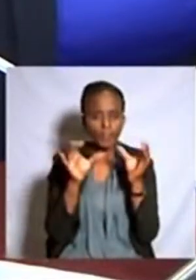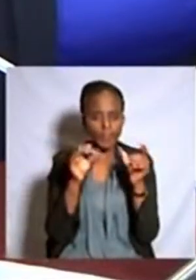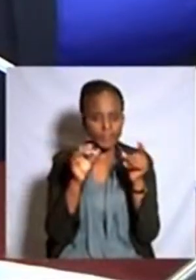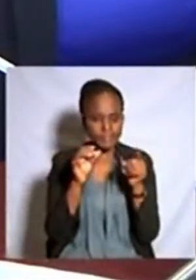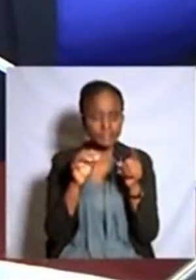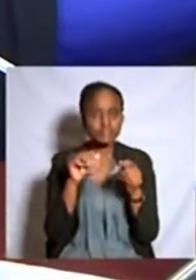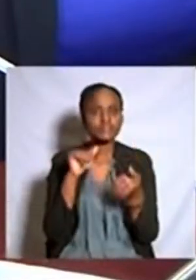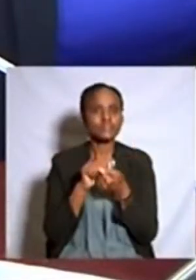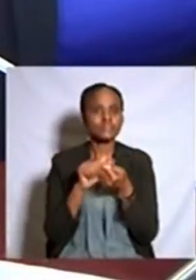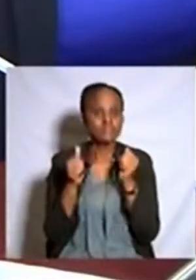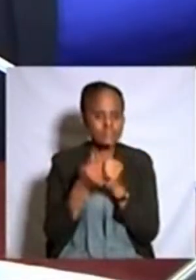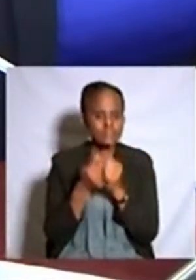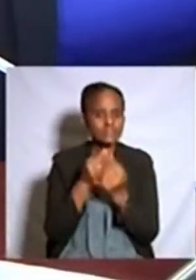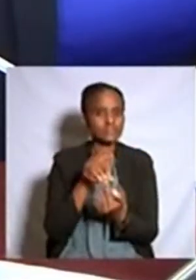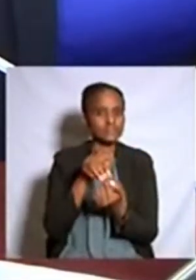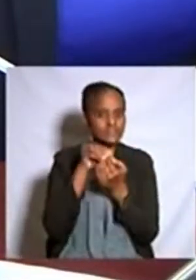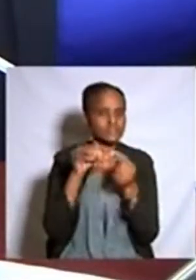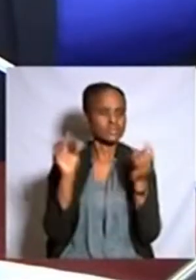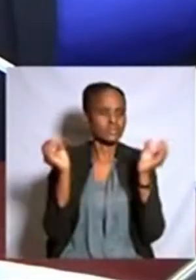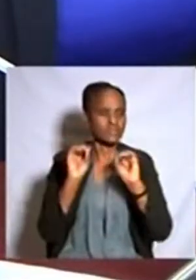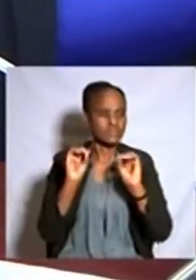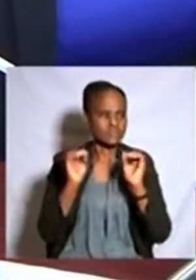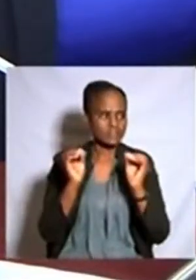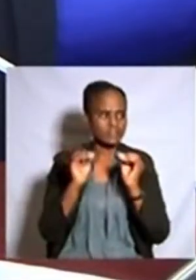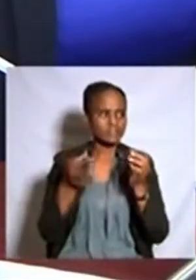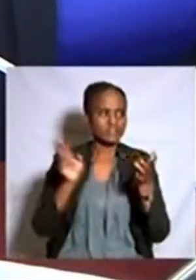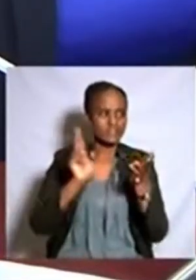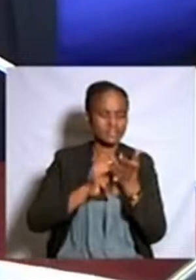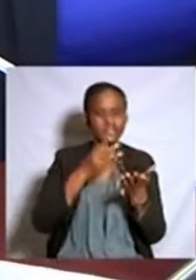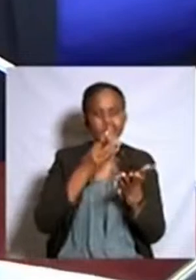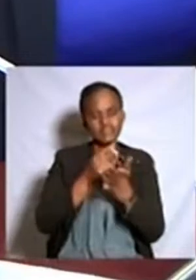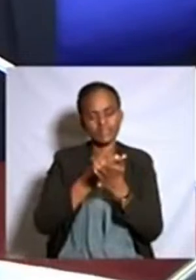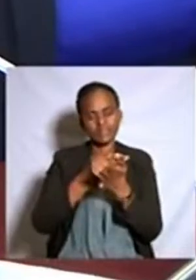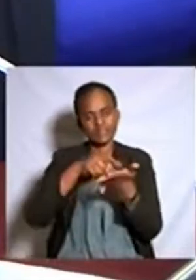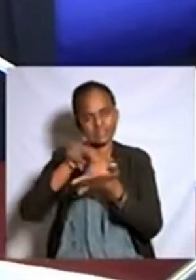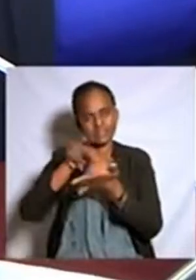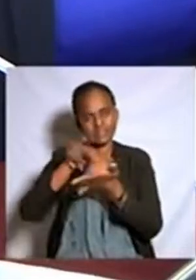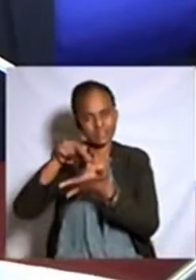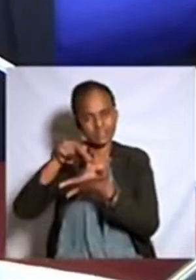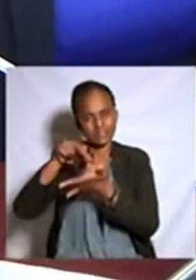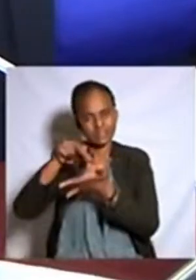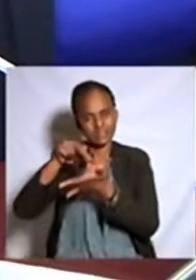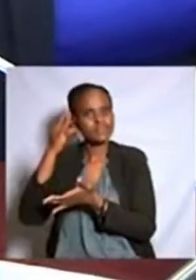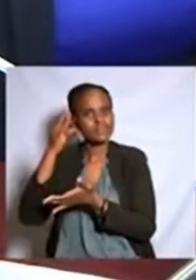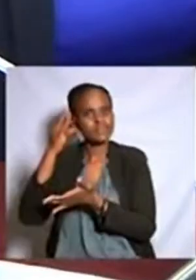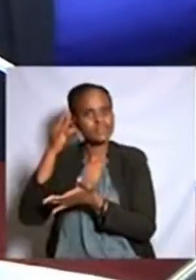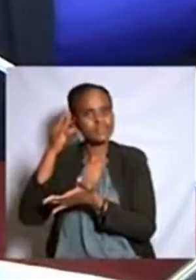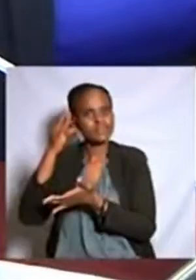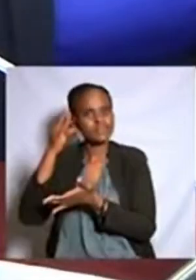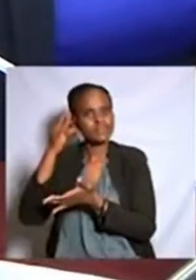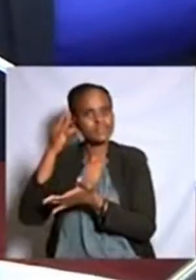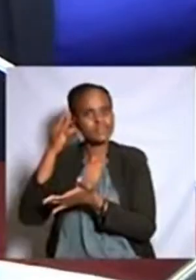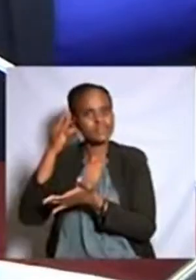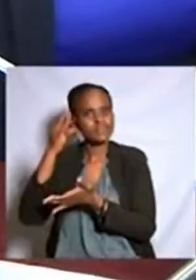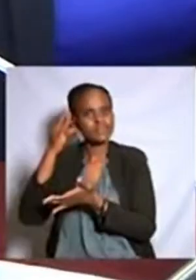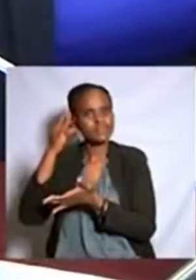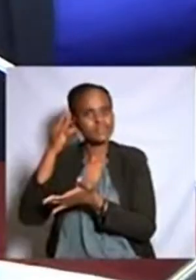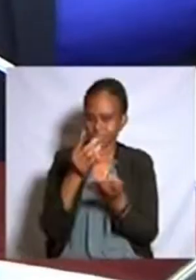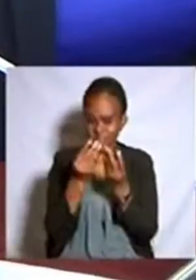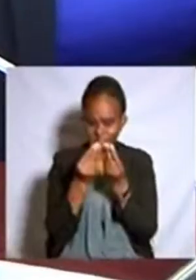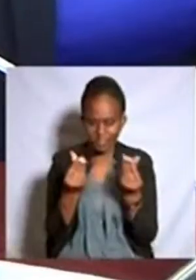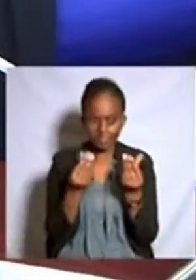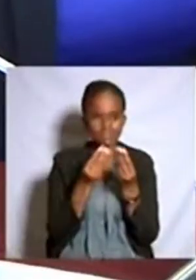this exception of non-finance loan was a knowledge gap on a few